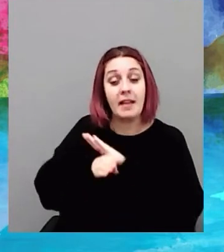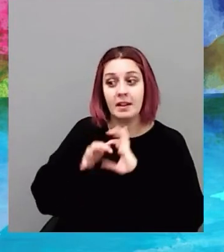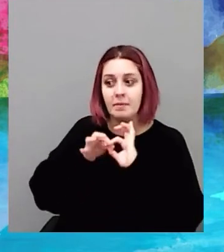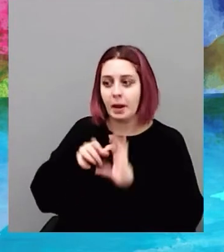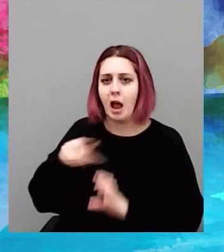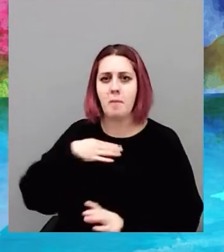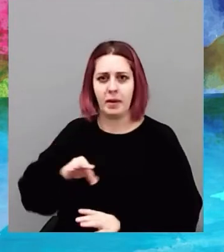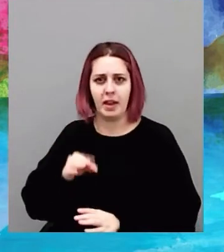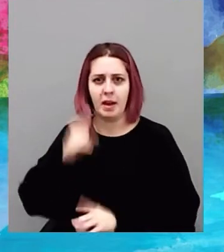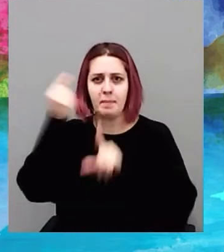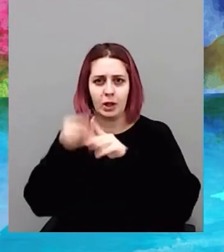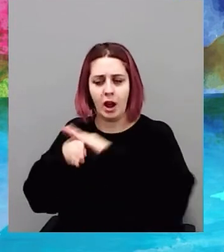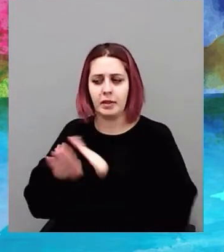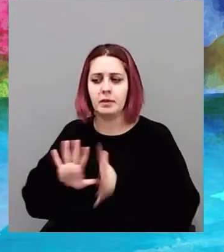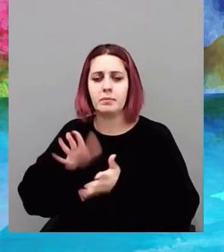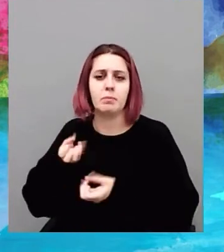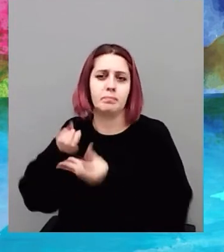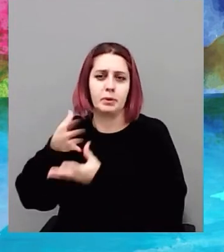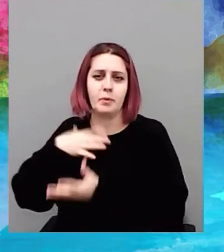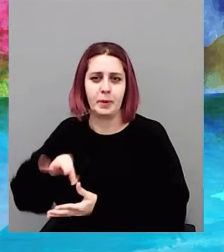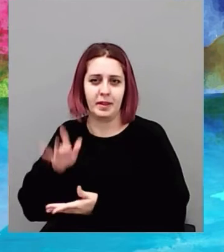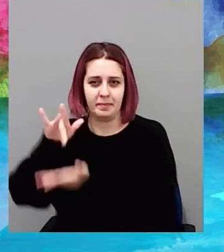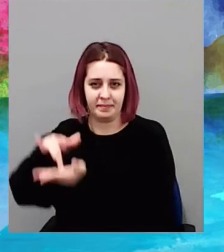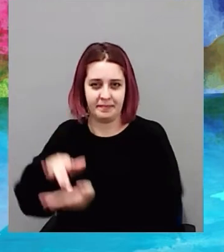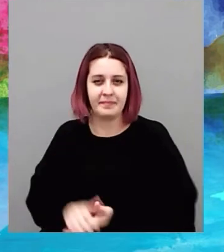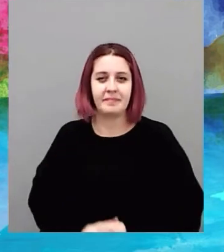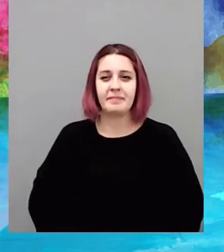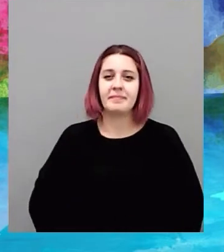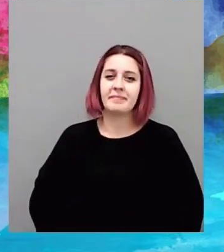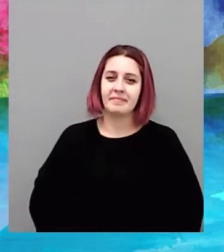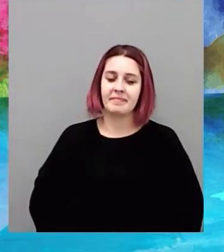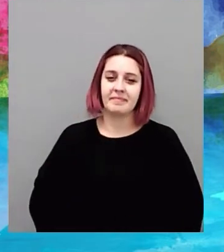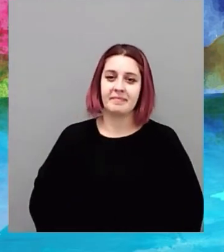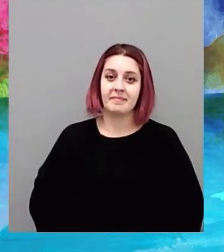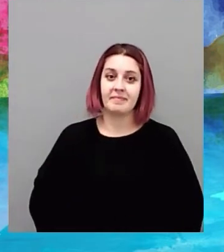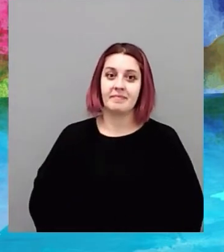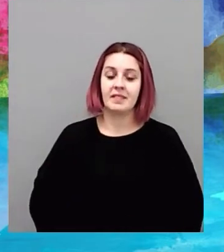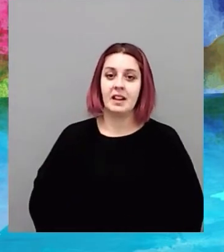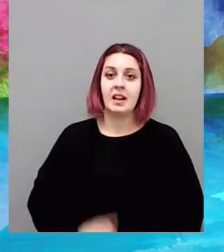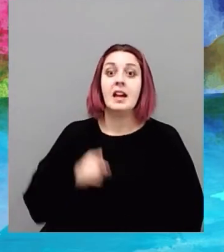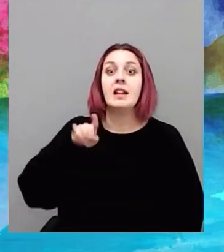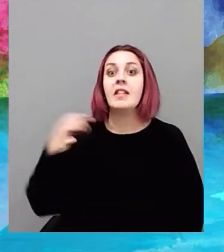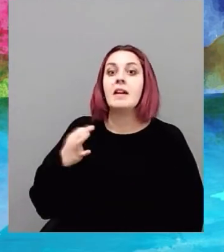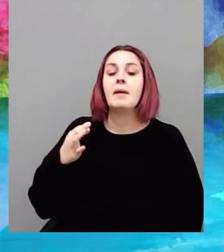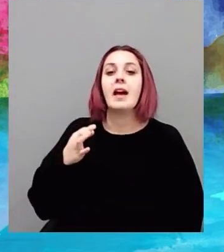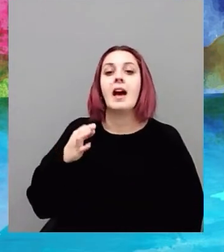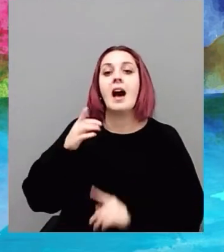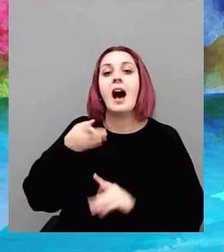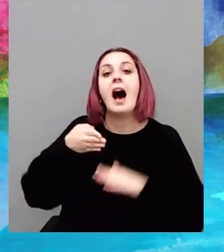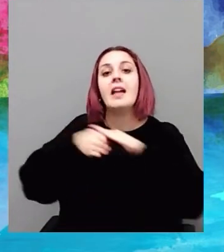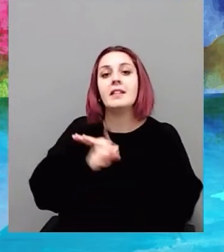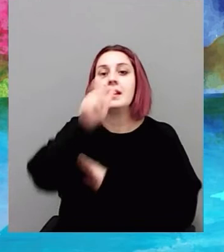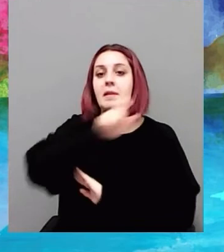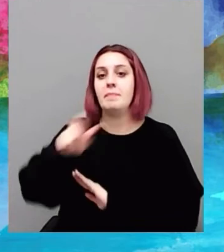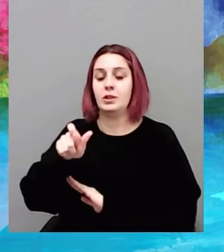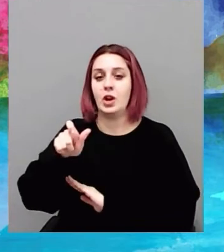accessible and a nice place to live for their citizens and visitors. For a few figures, we know